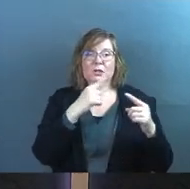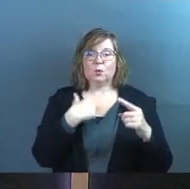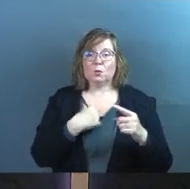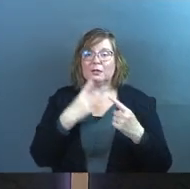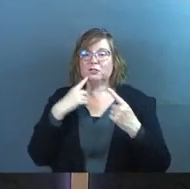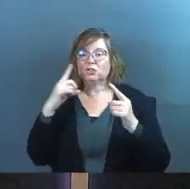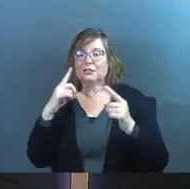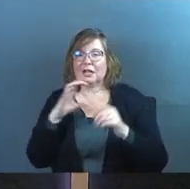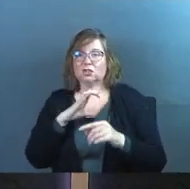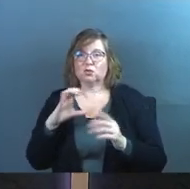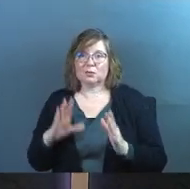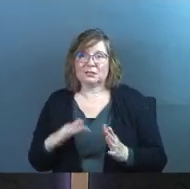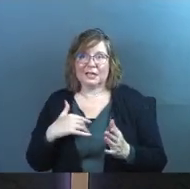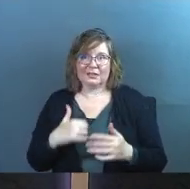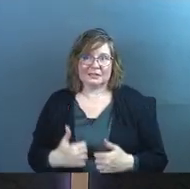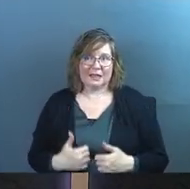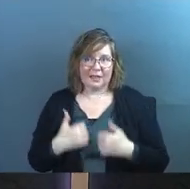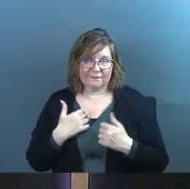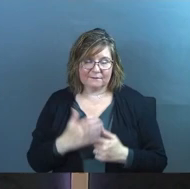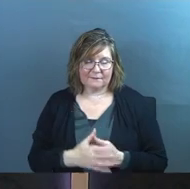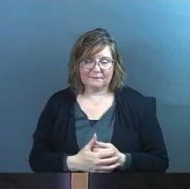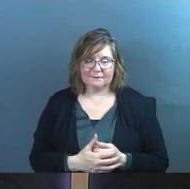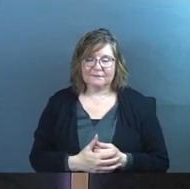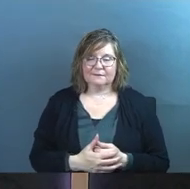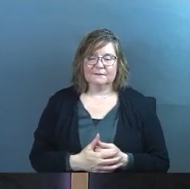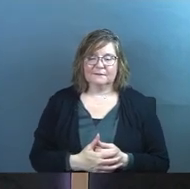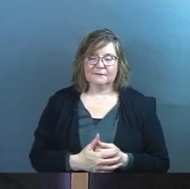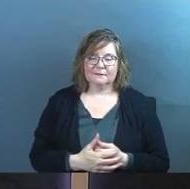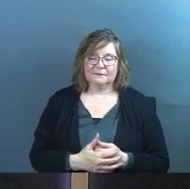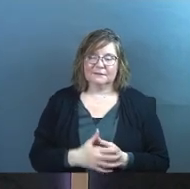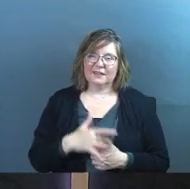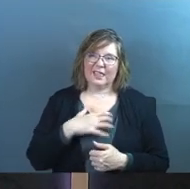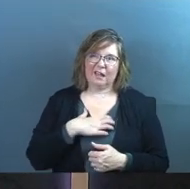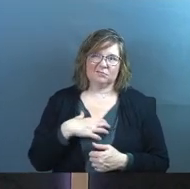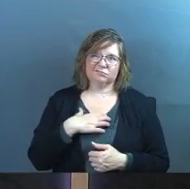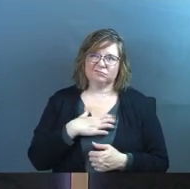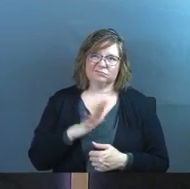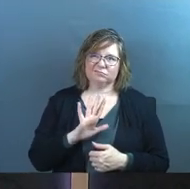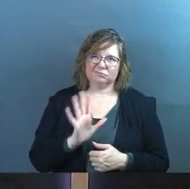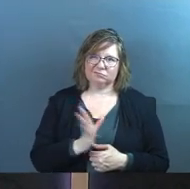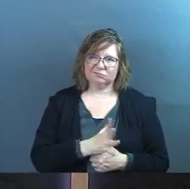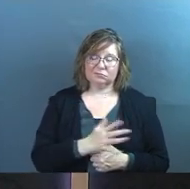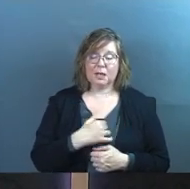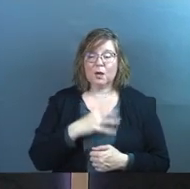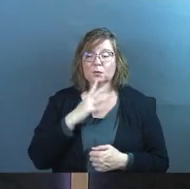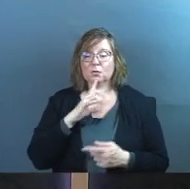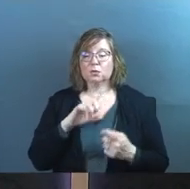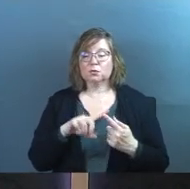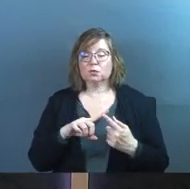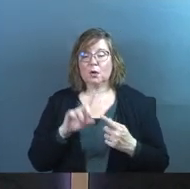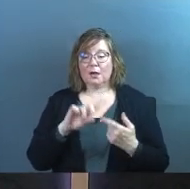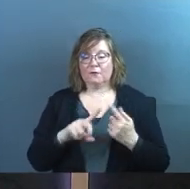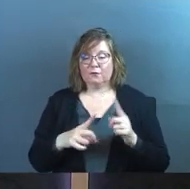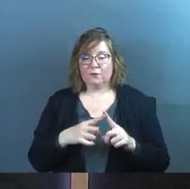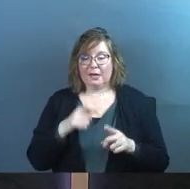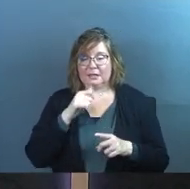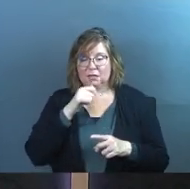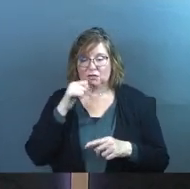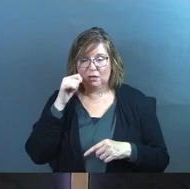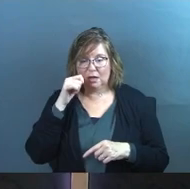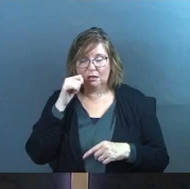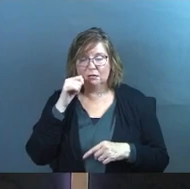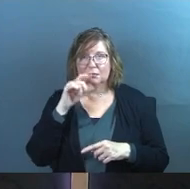we've achieved as Christians in this life. That's rotten grace. I was talking to a friend